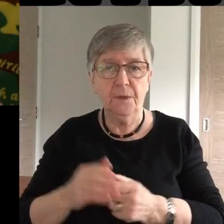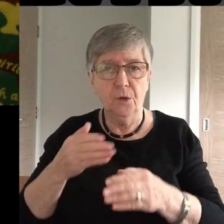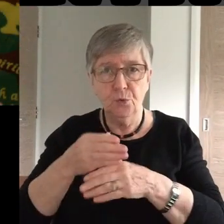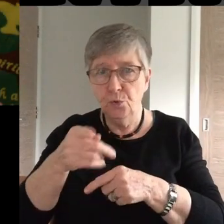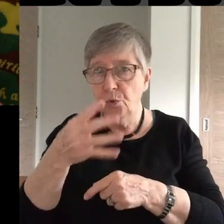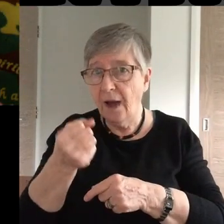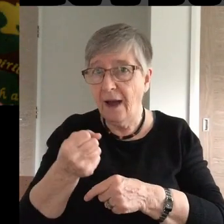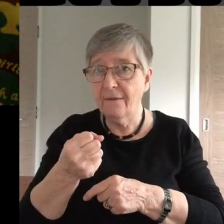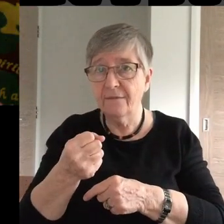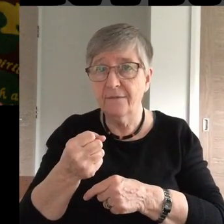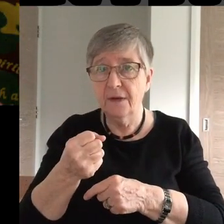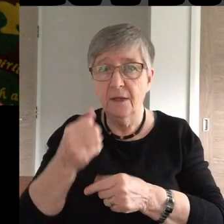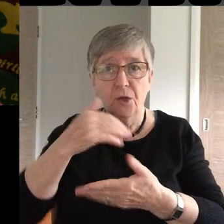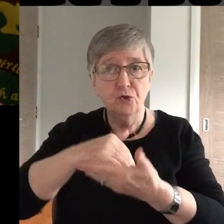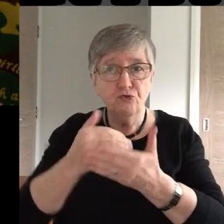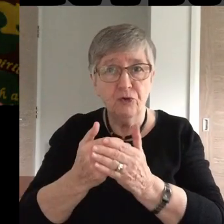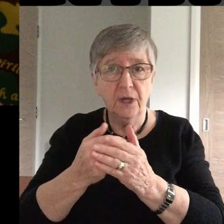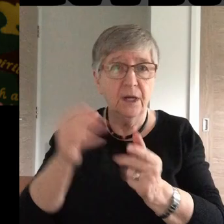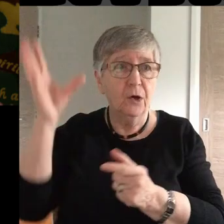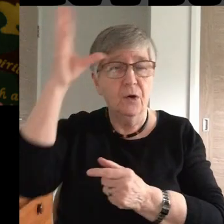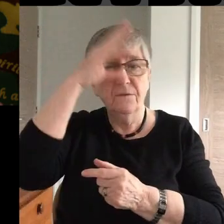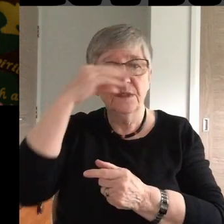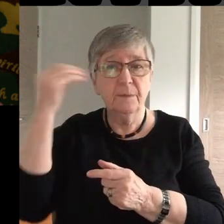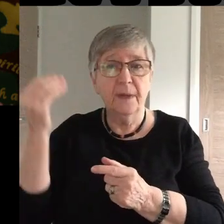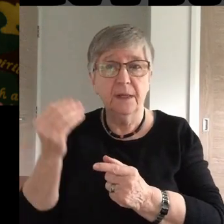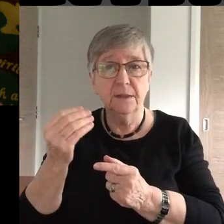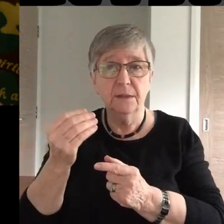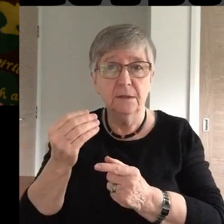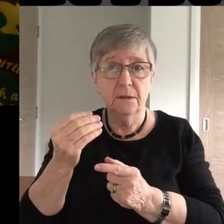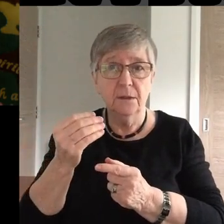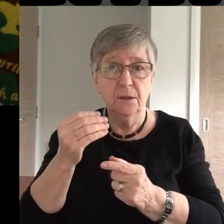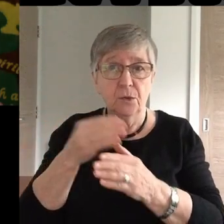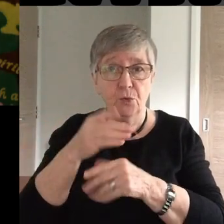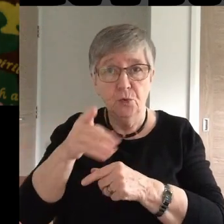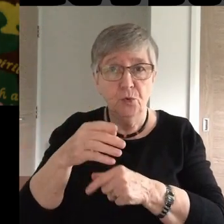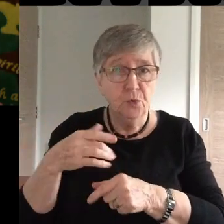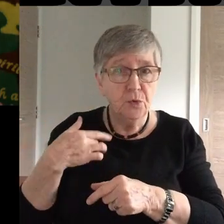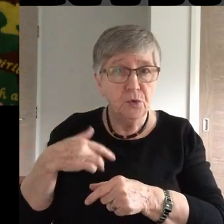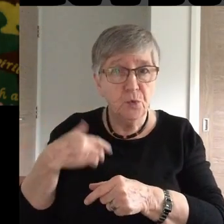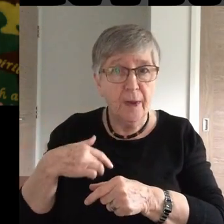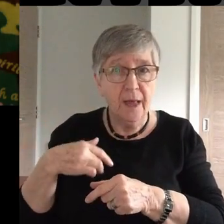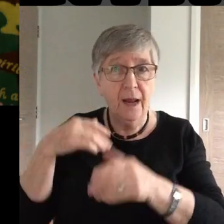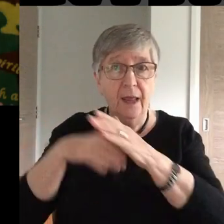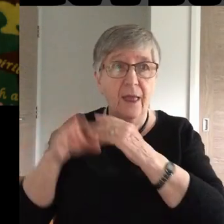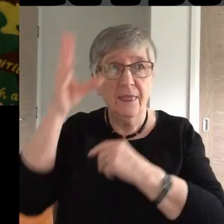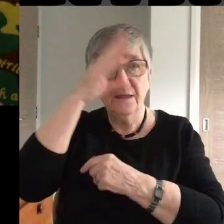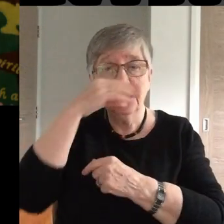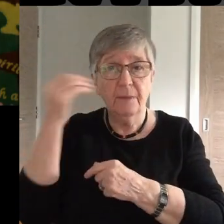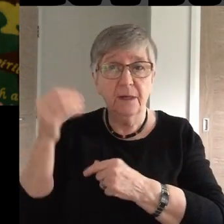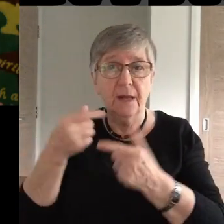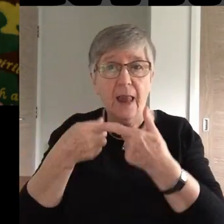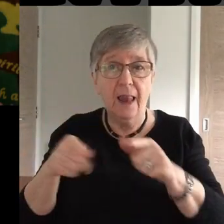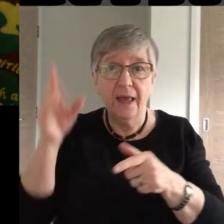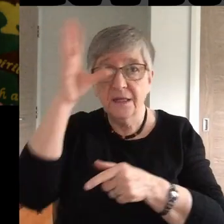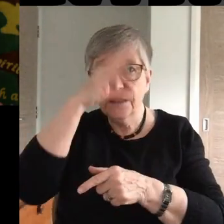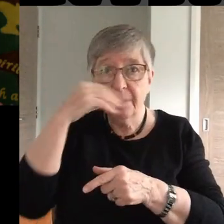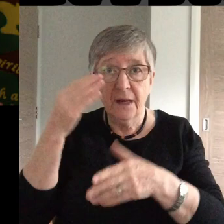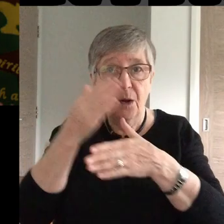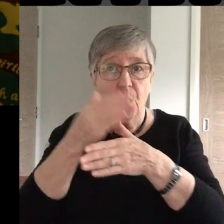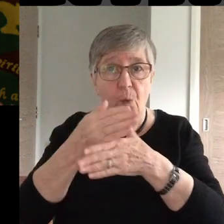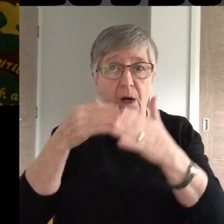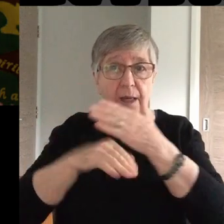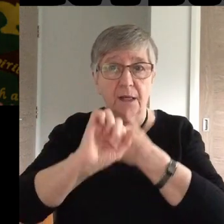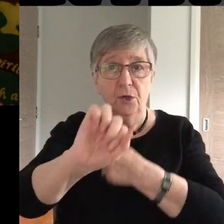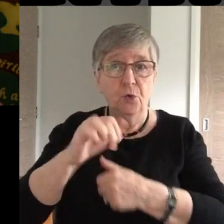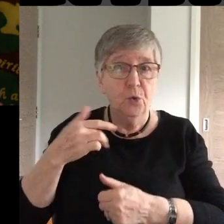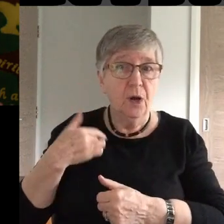He says, do you have the common sharing of the Spirit? Do you dwell in and let the Spirit work in you? Does your aims and